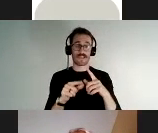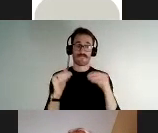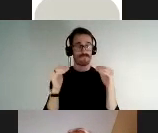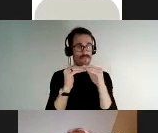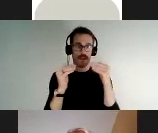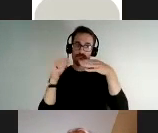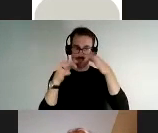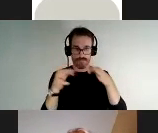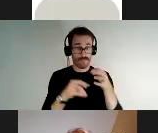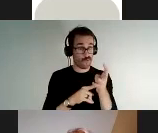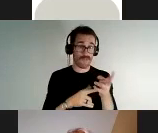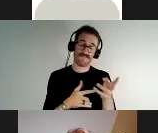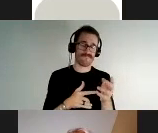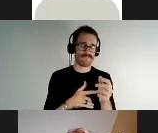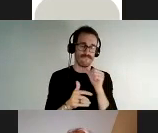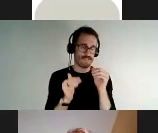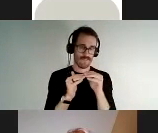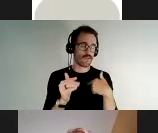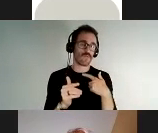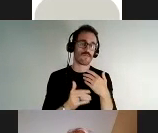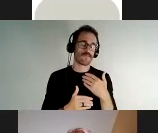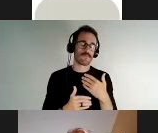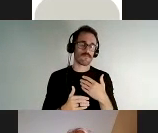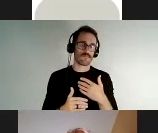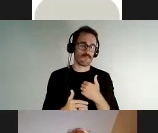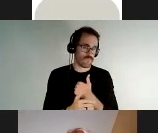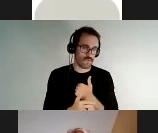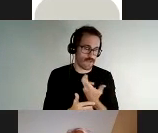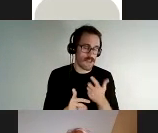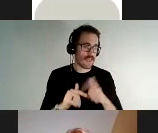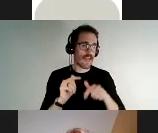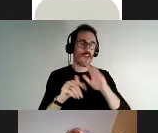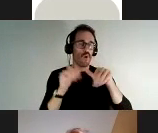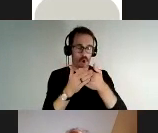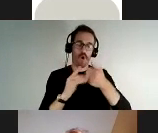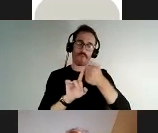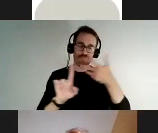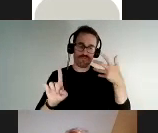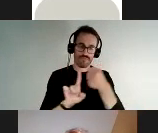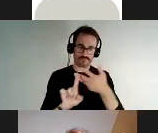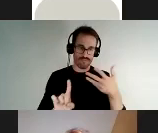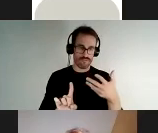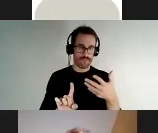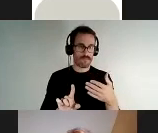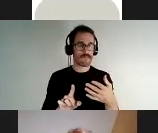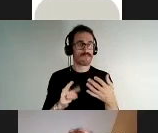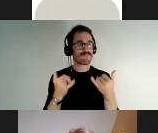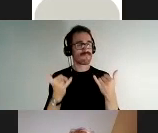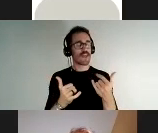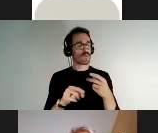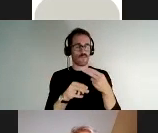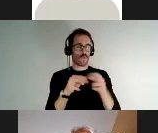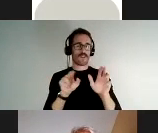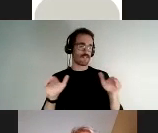minutes. So please forgive me if I leave things out. But this is meant as an